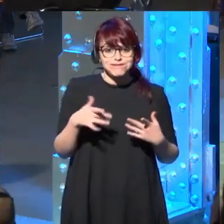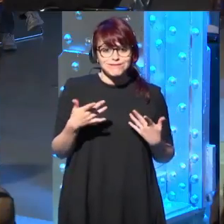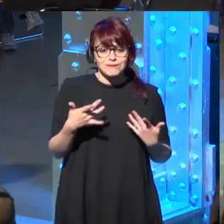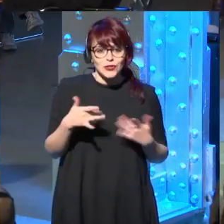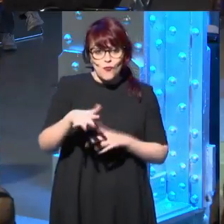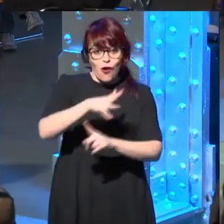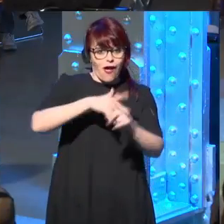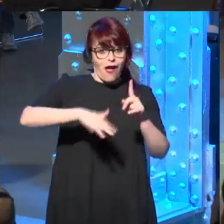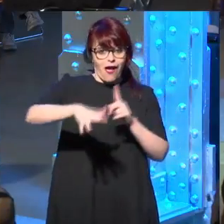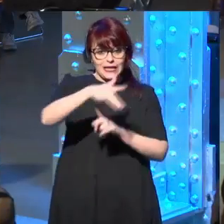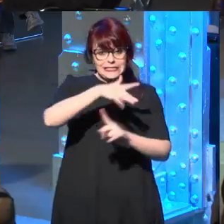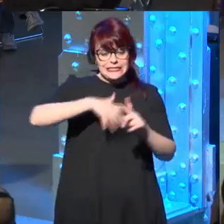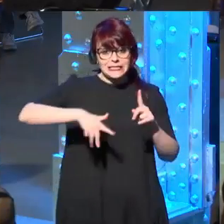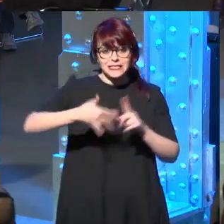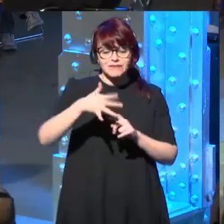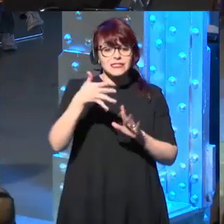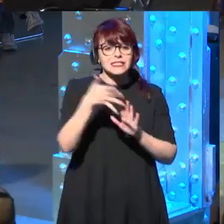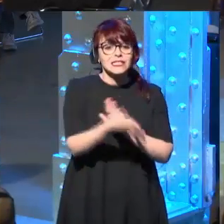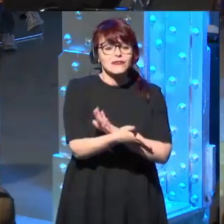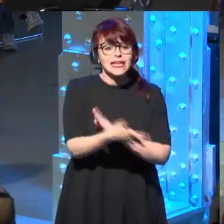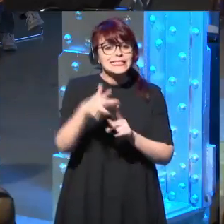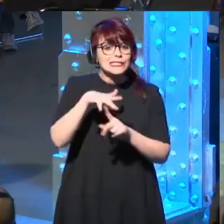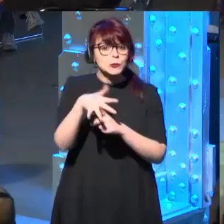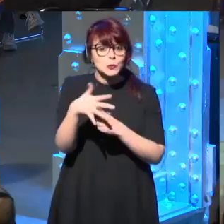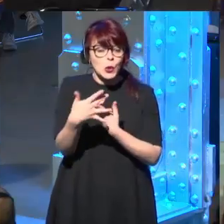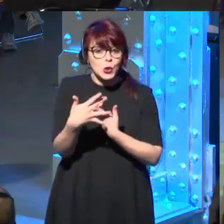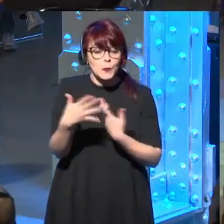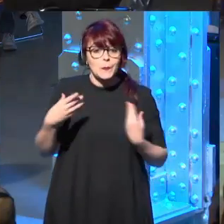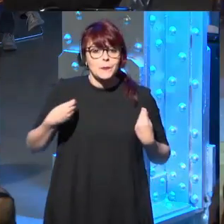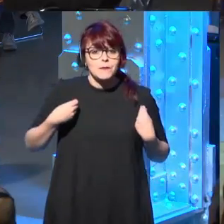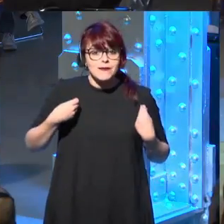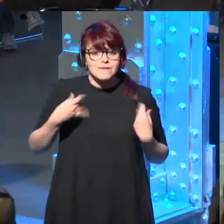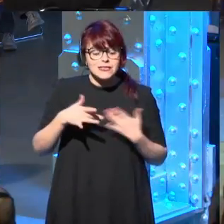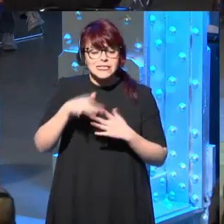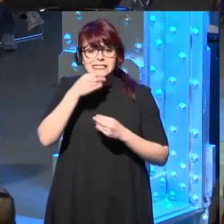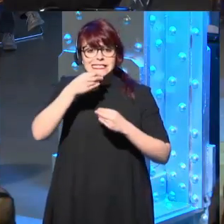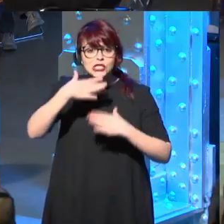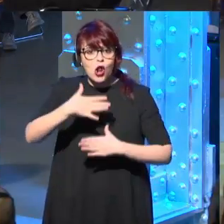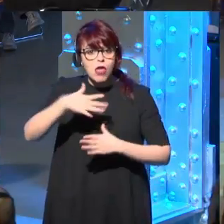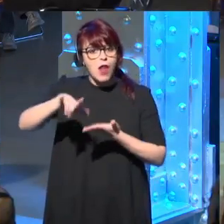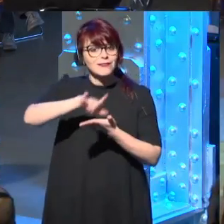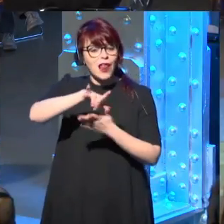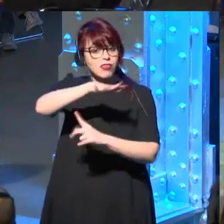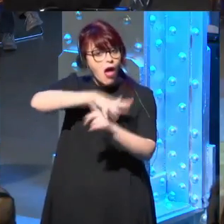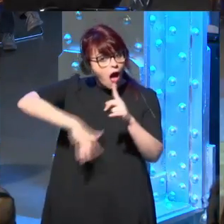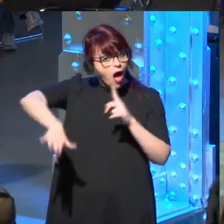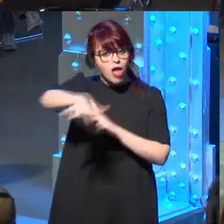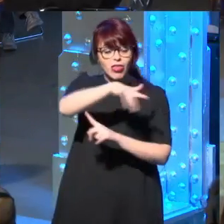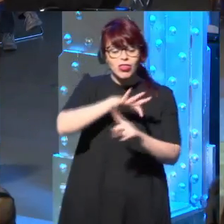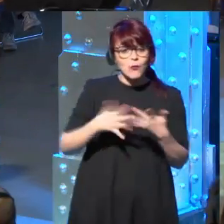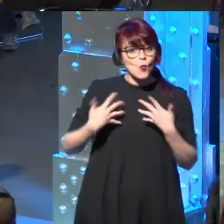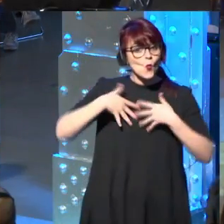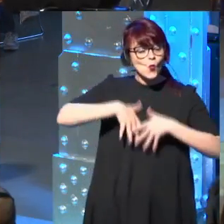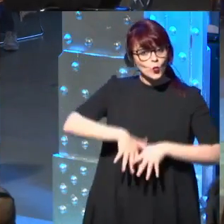or literary history of that situation. That is, the book has two